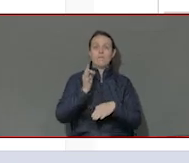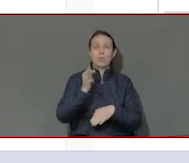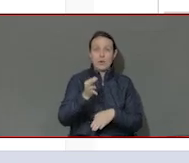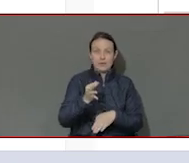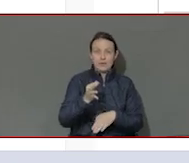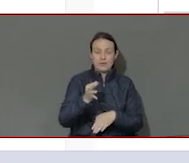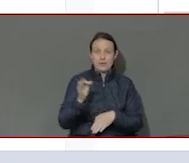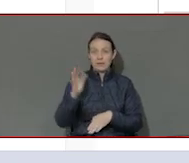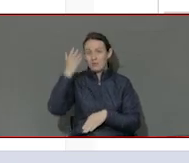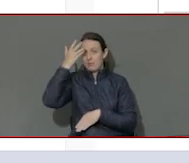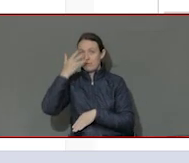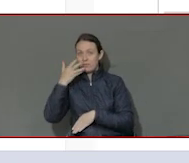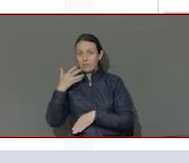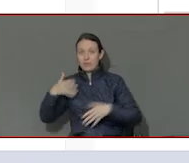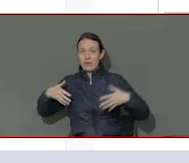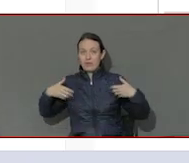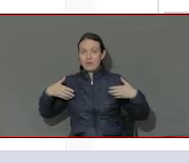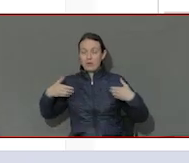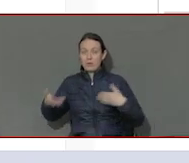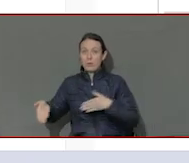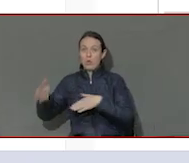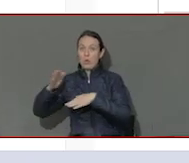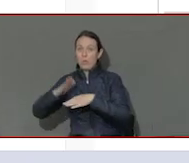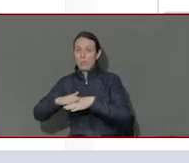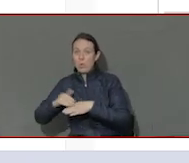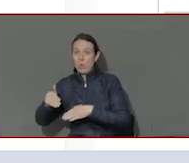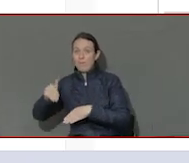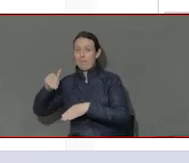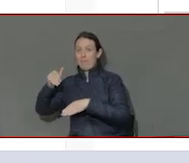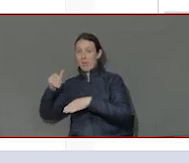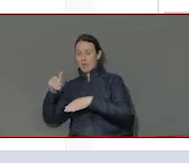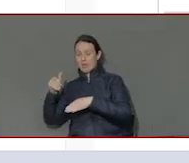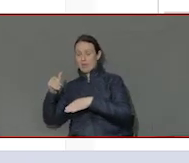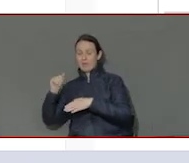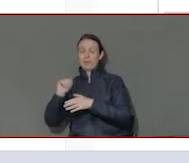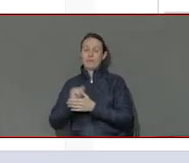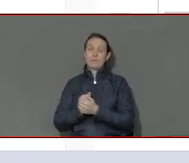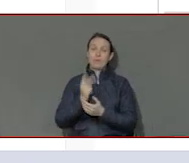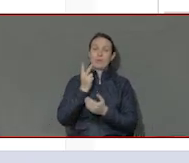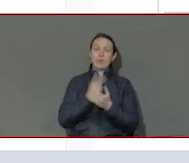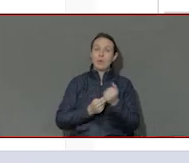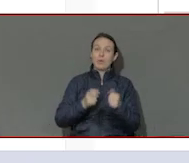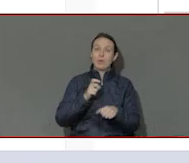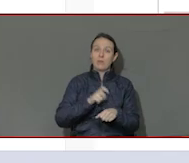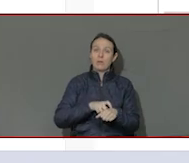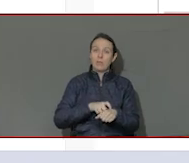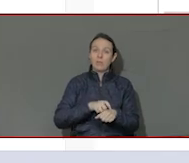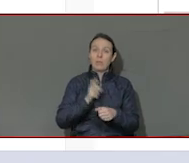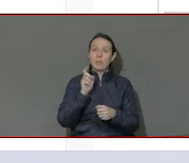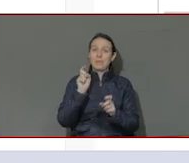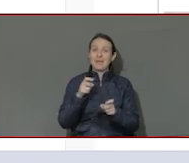apes, more backward. In both cases, you must refer to